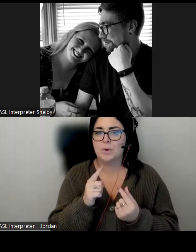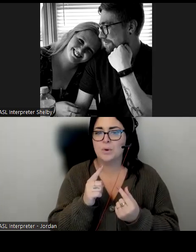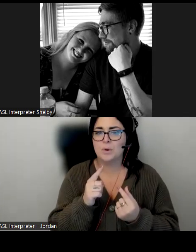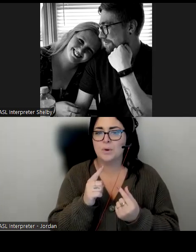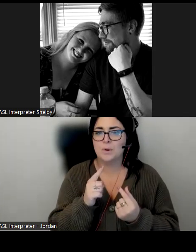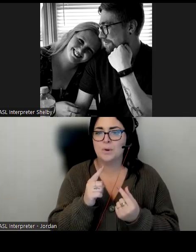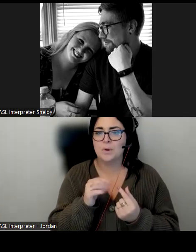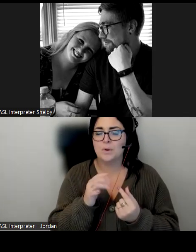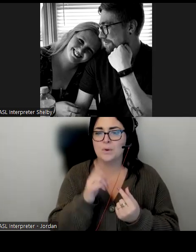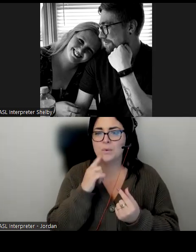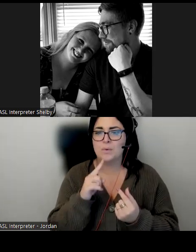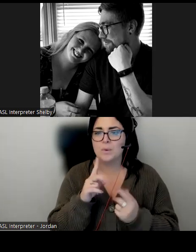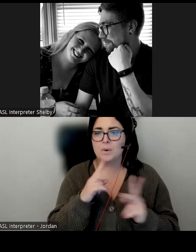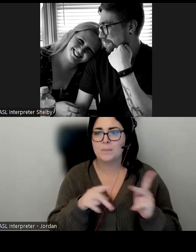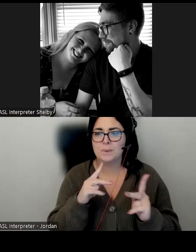had